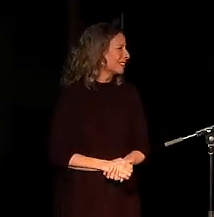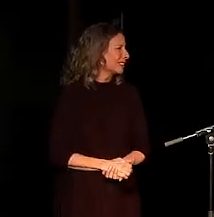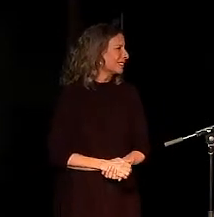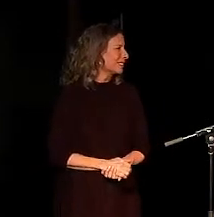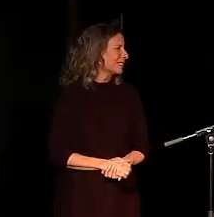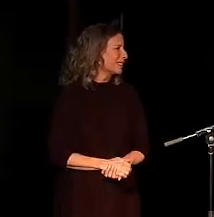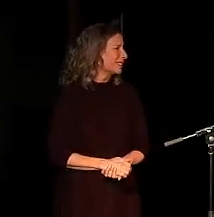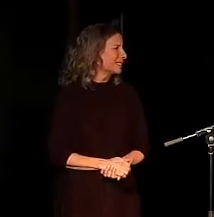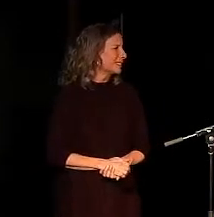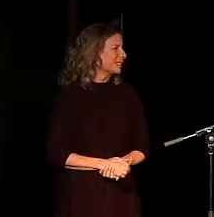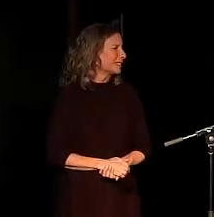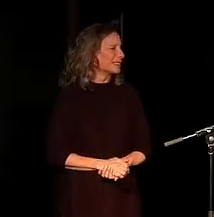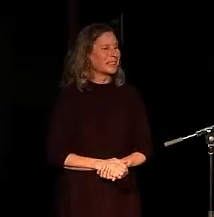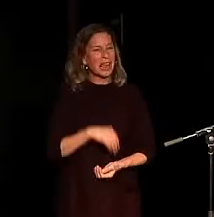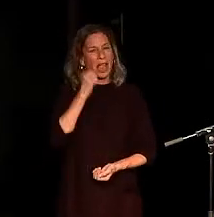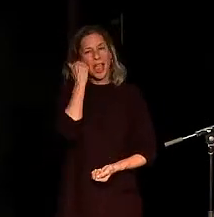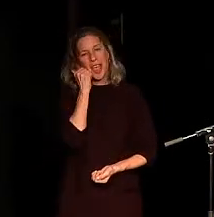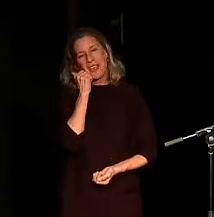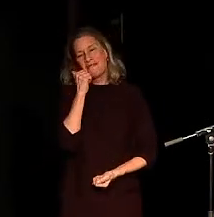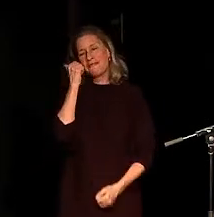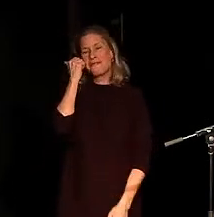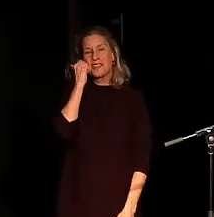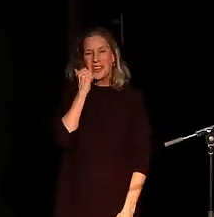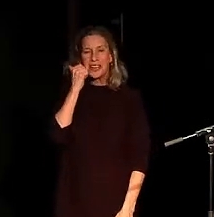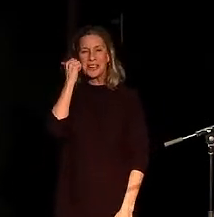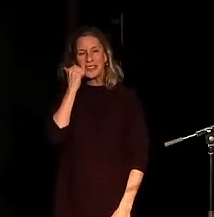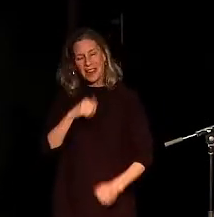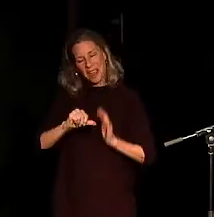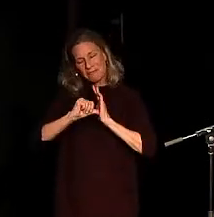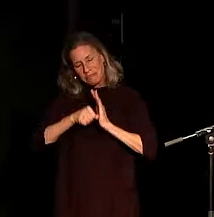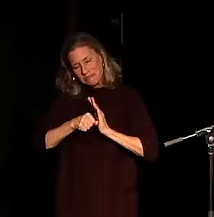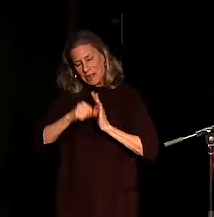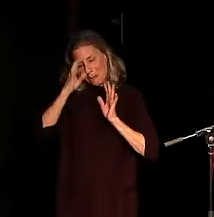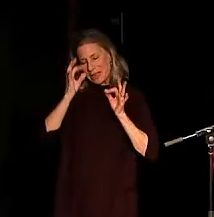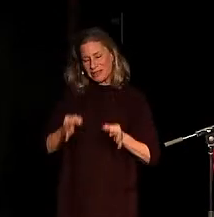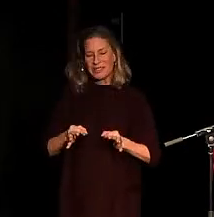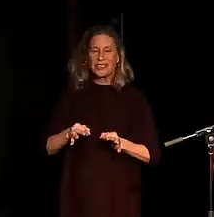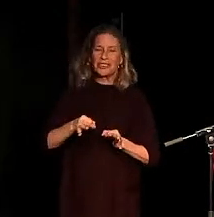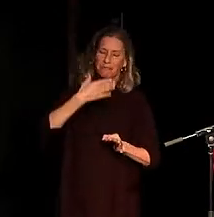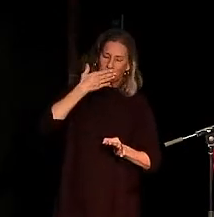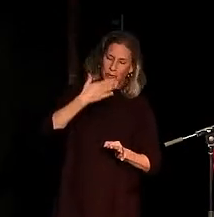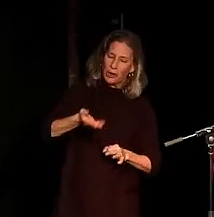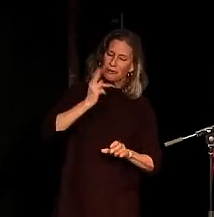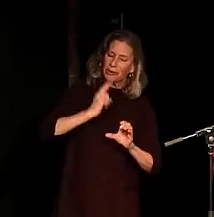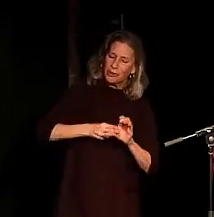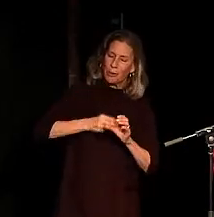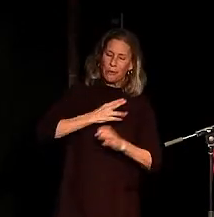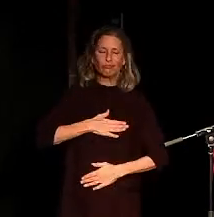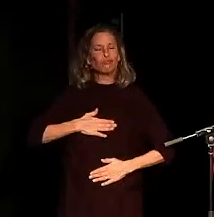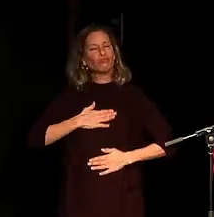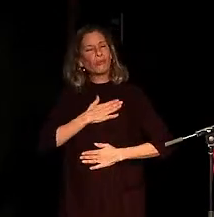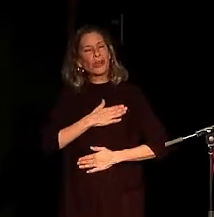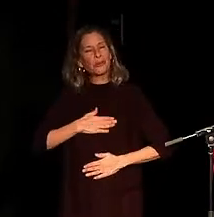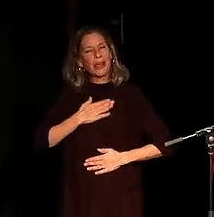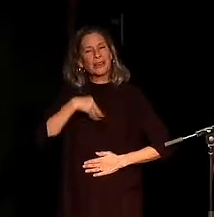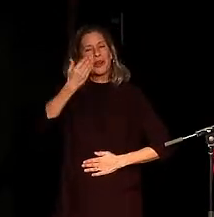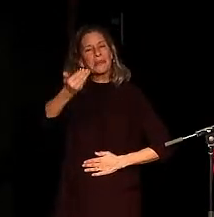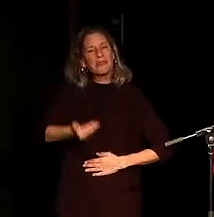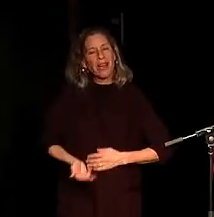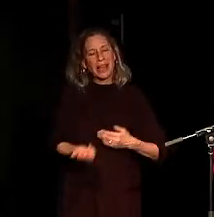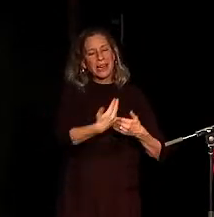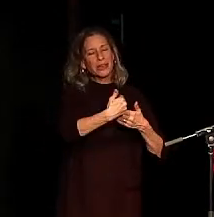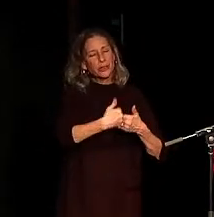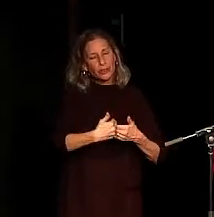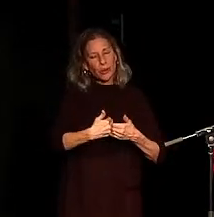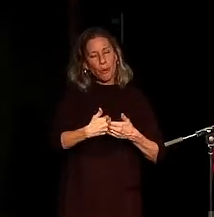You know, it just every day reinforces my decision and my gratitude for being invited to join